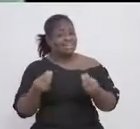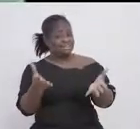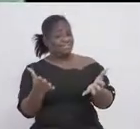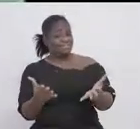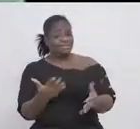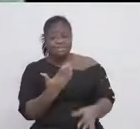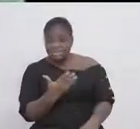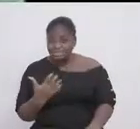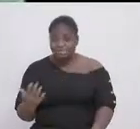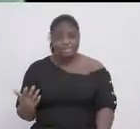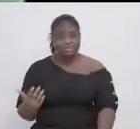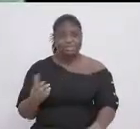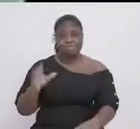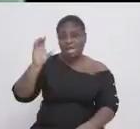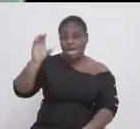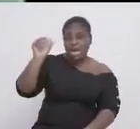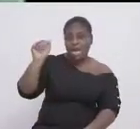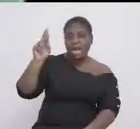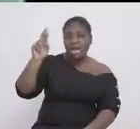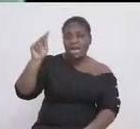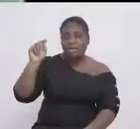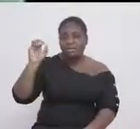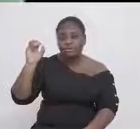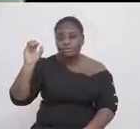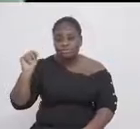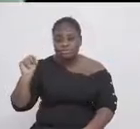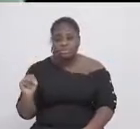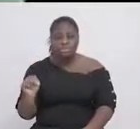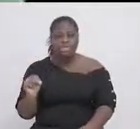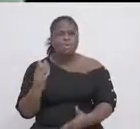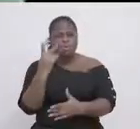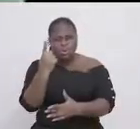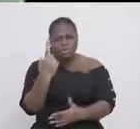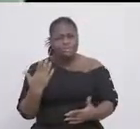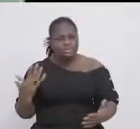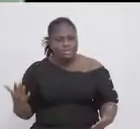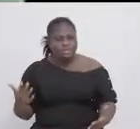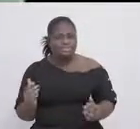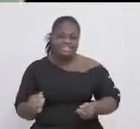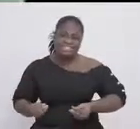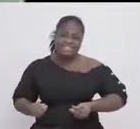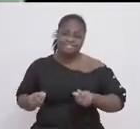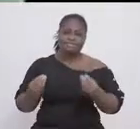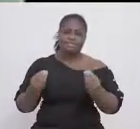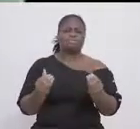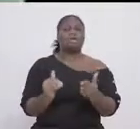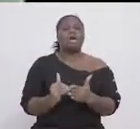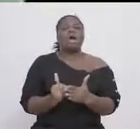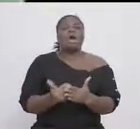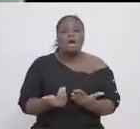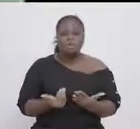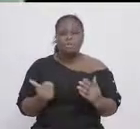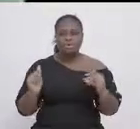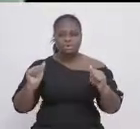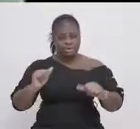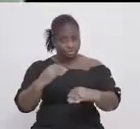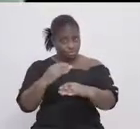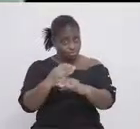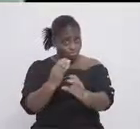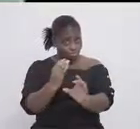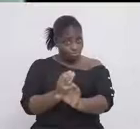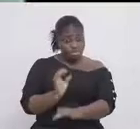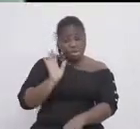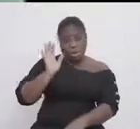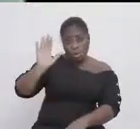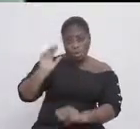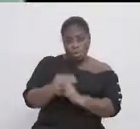products of cartoons. One of the things we should be doing is actually also giving them how they can also create their